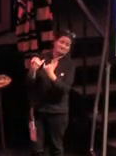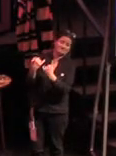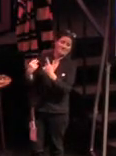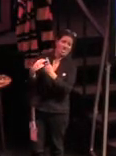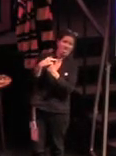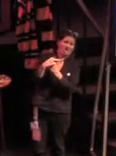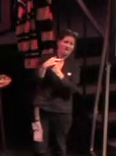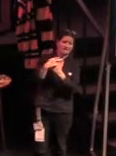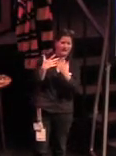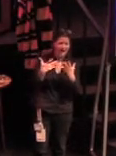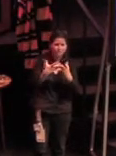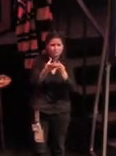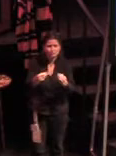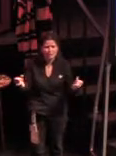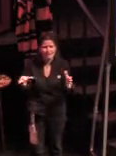ish,